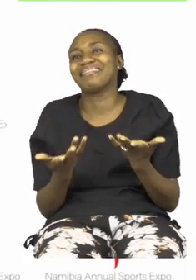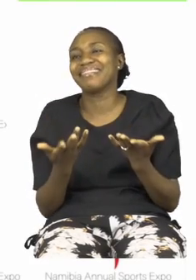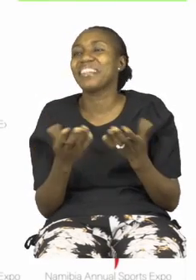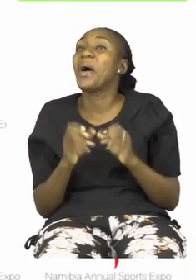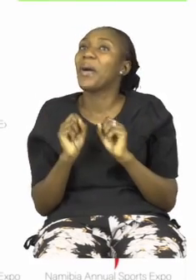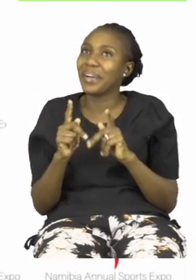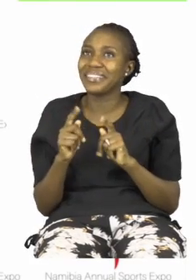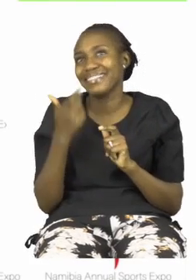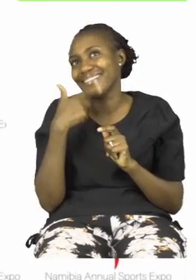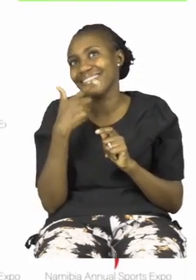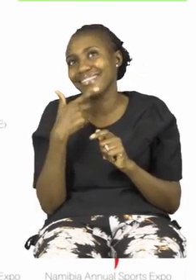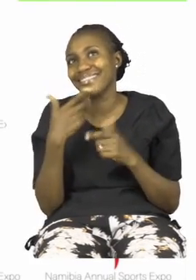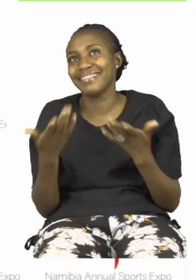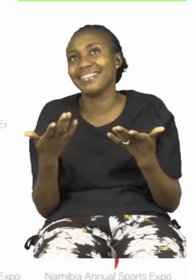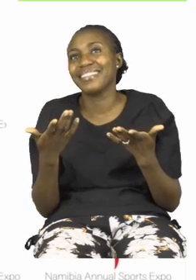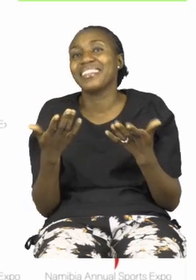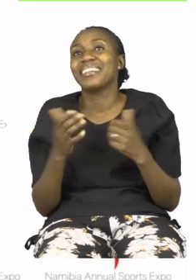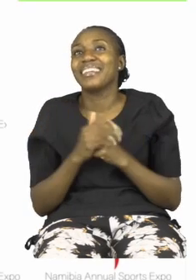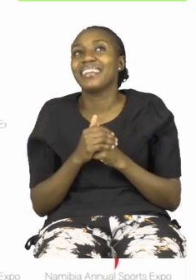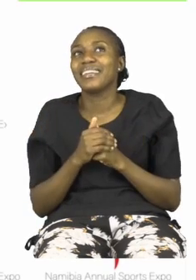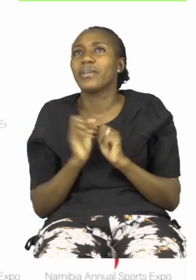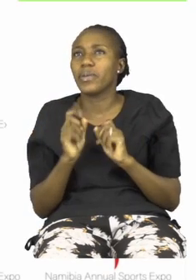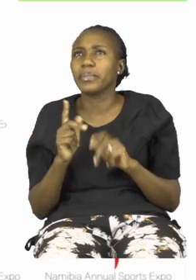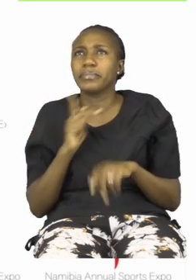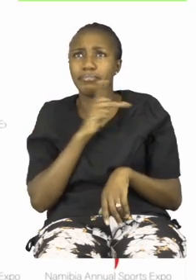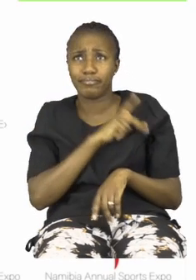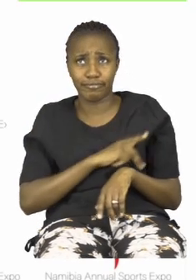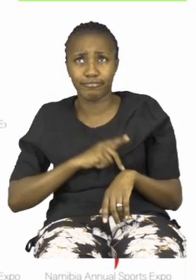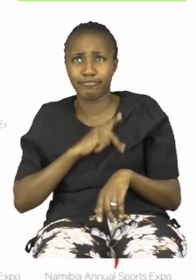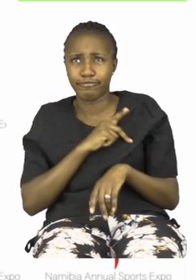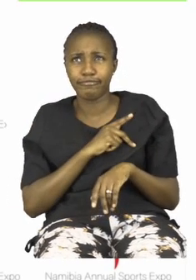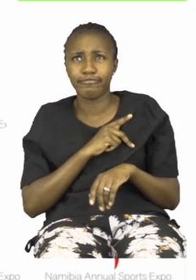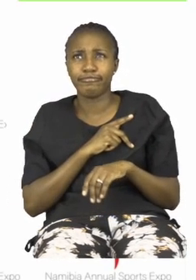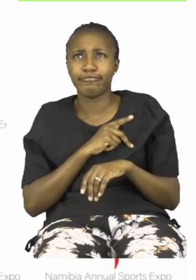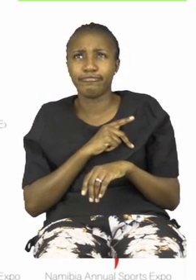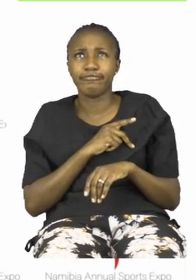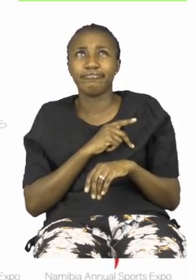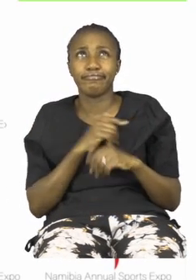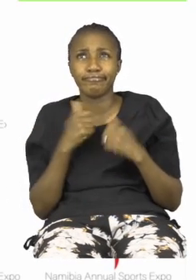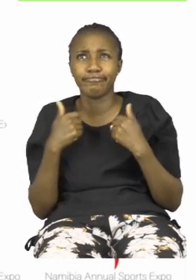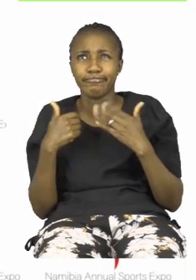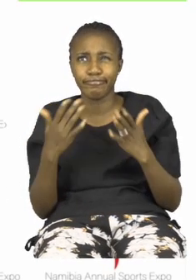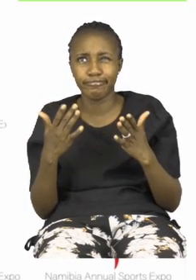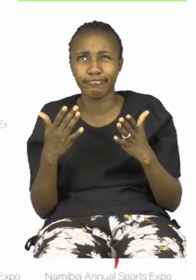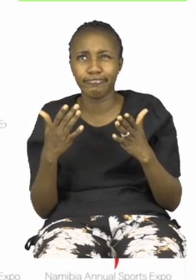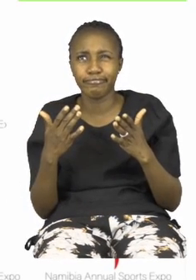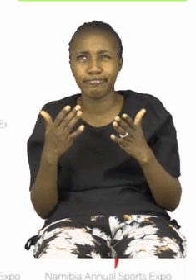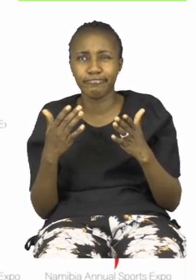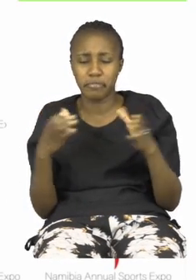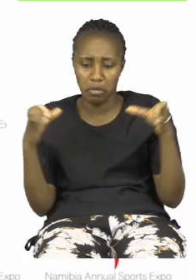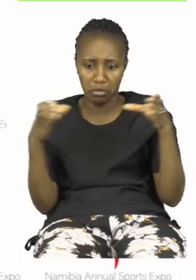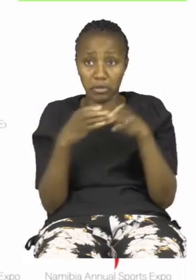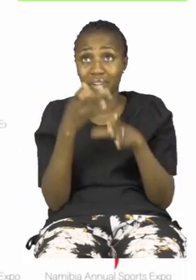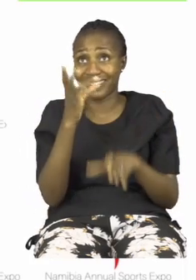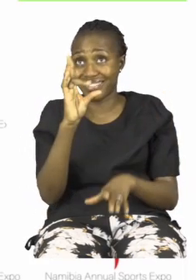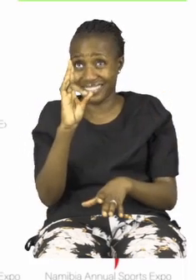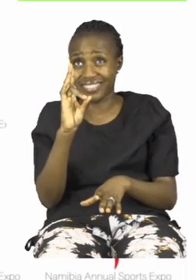personally, in a professional sense, from about, let's say, grade 7, about